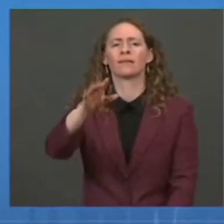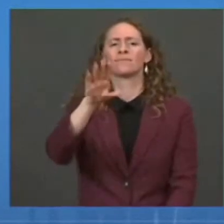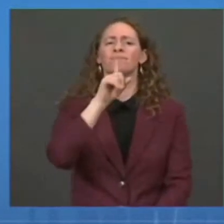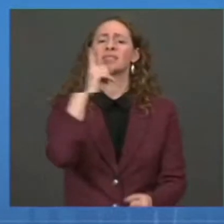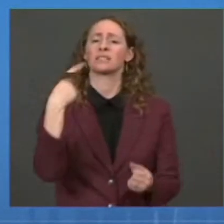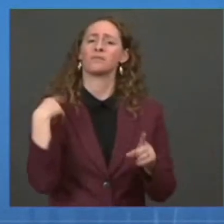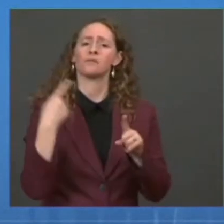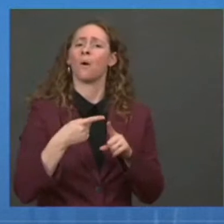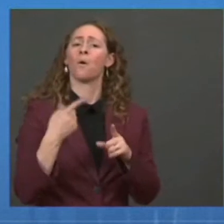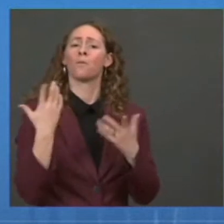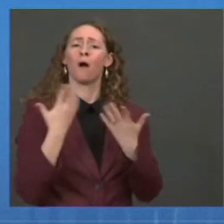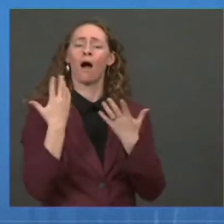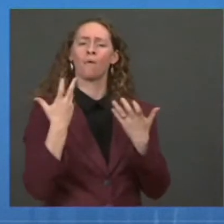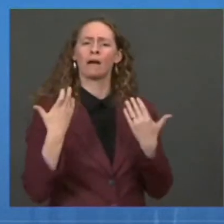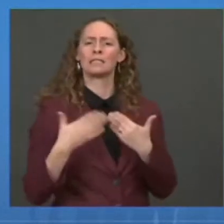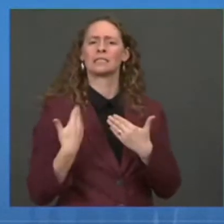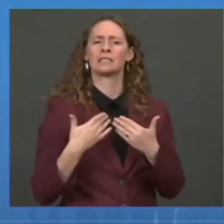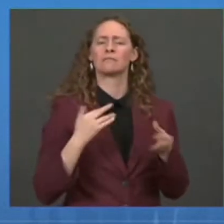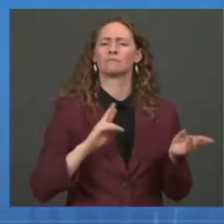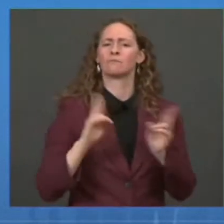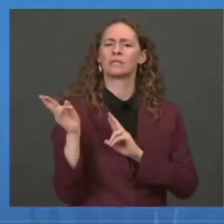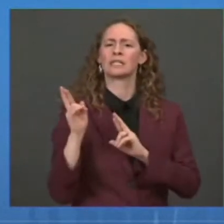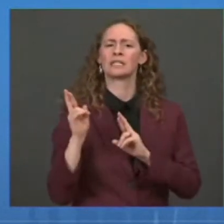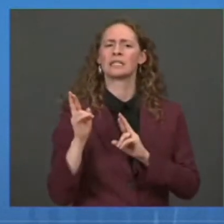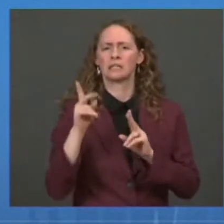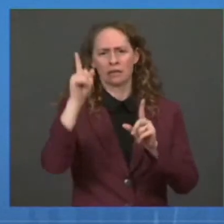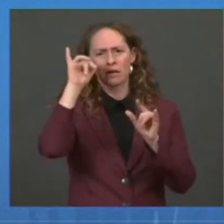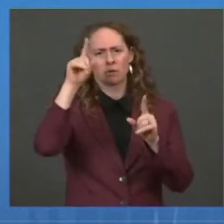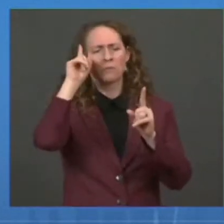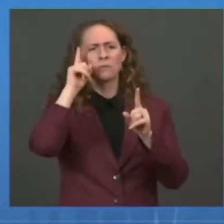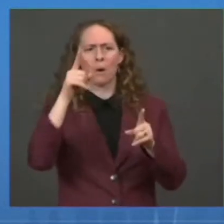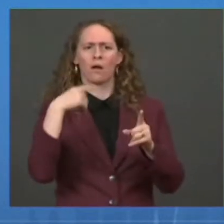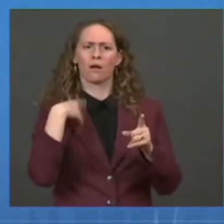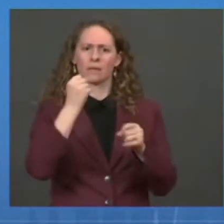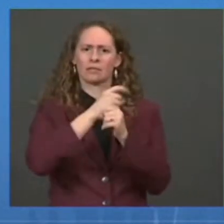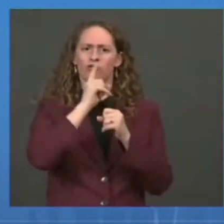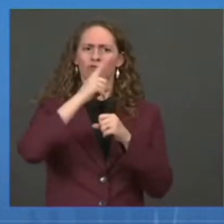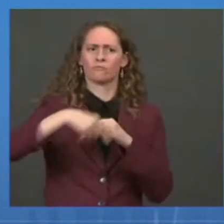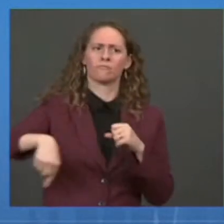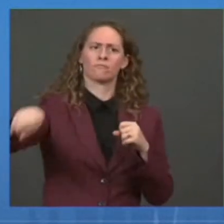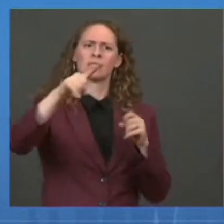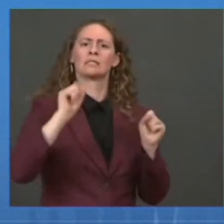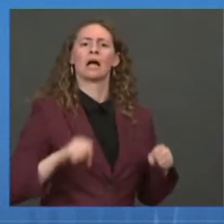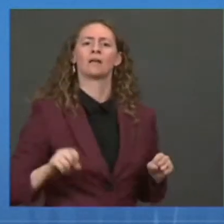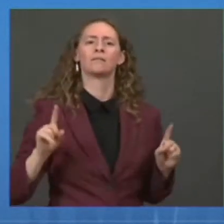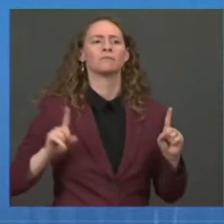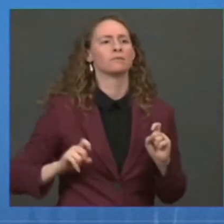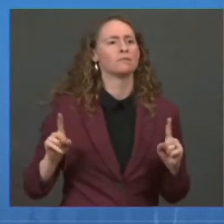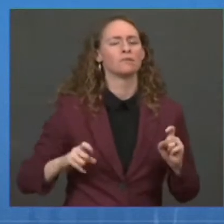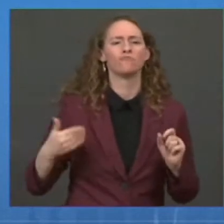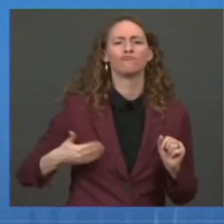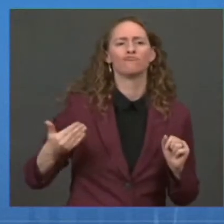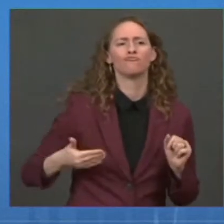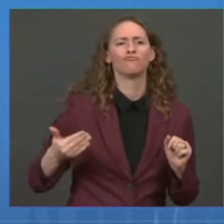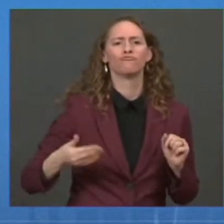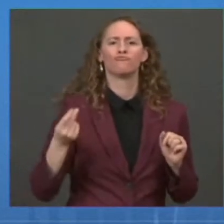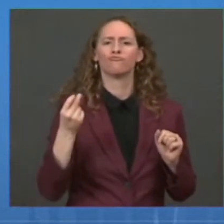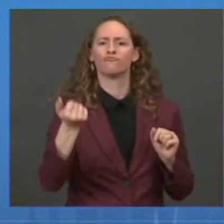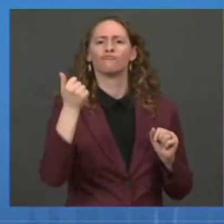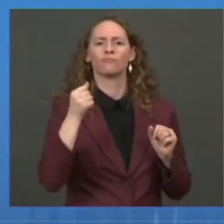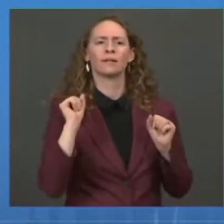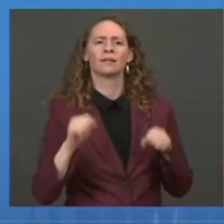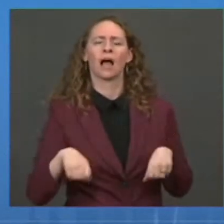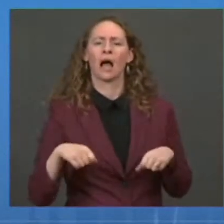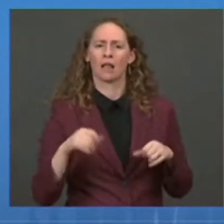get Americans tested in the most efficient, convenient, and effective way. And thanks to the strong actions that we've taken across the